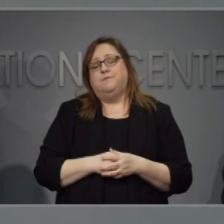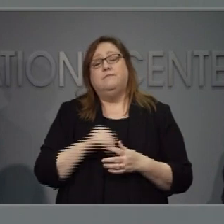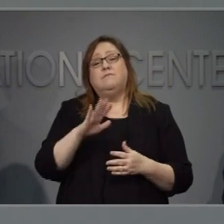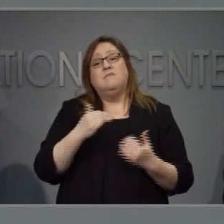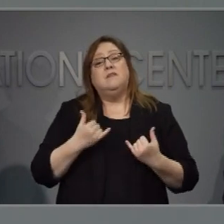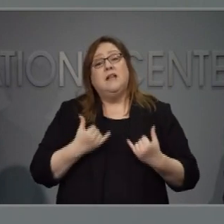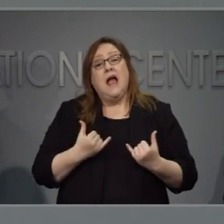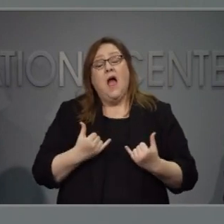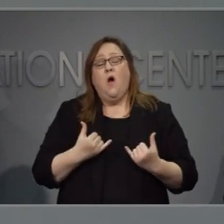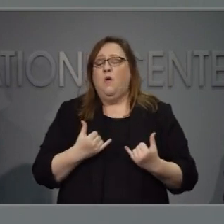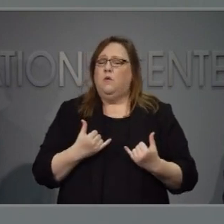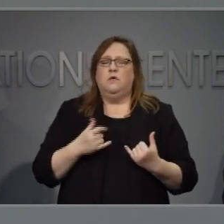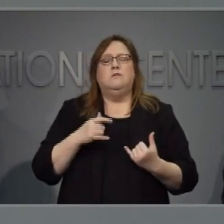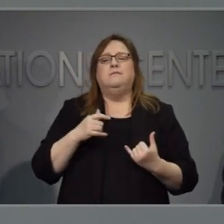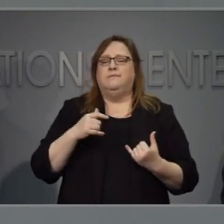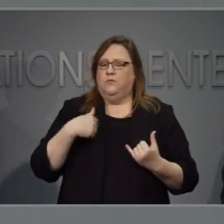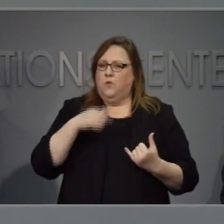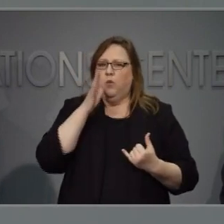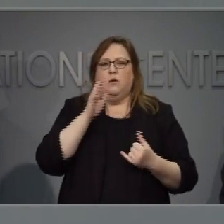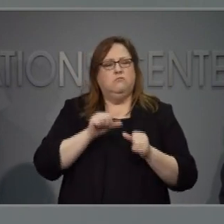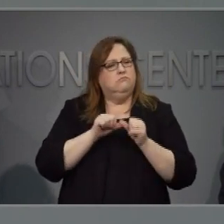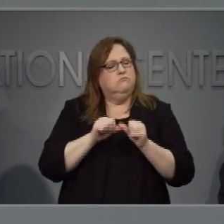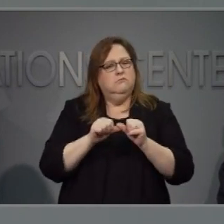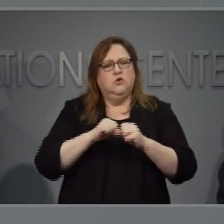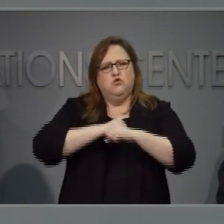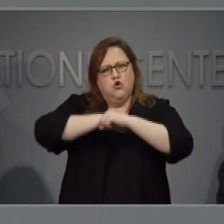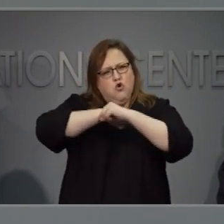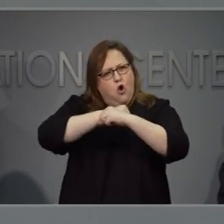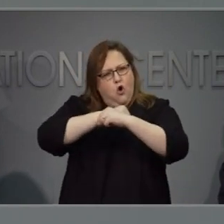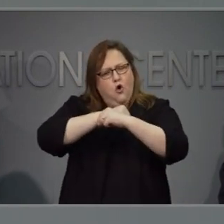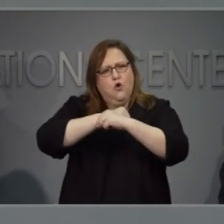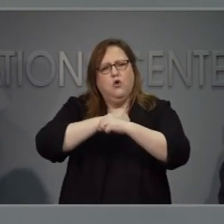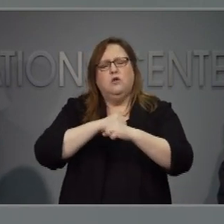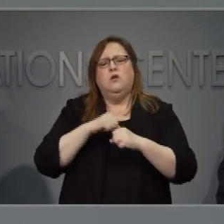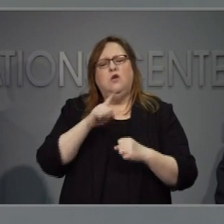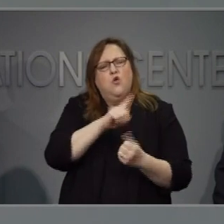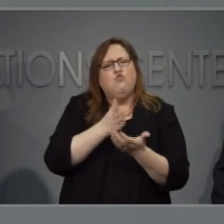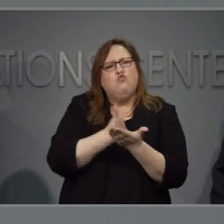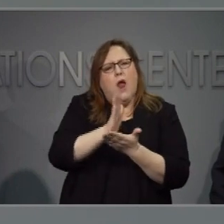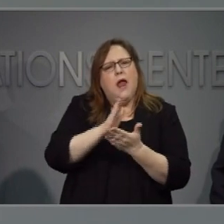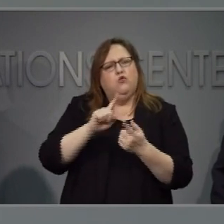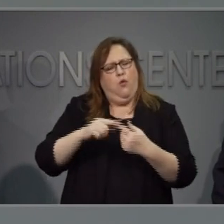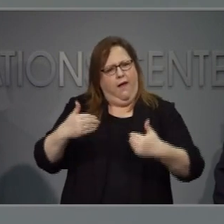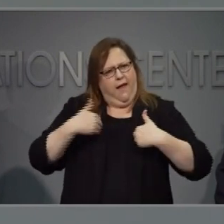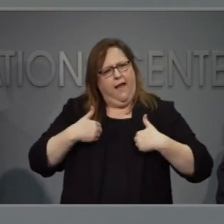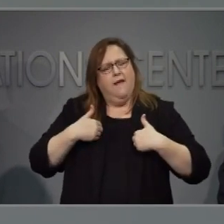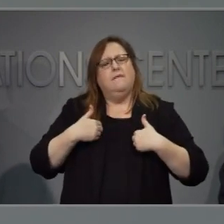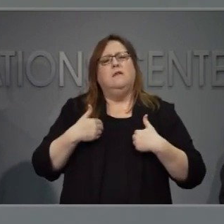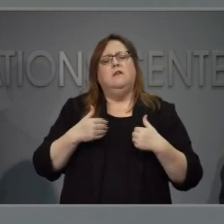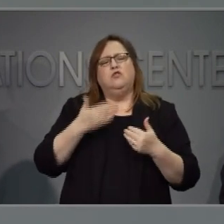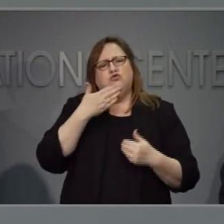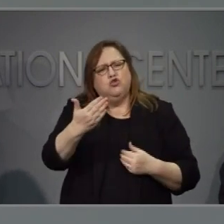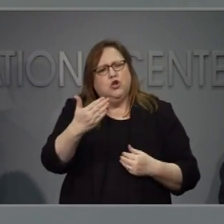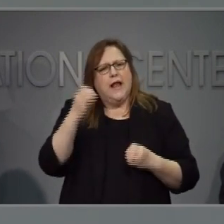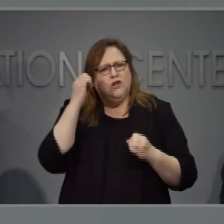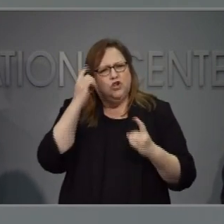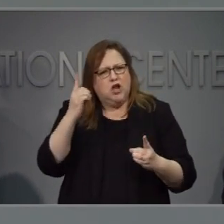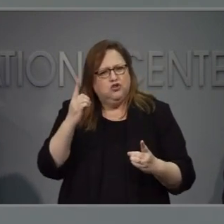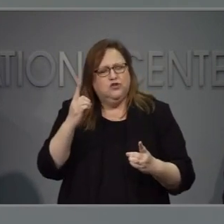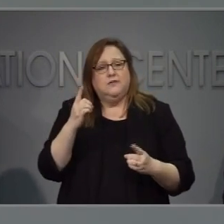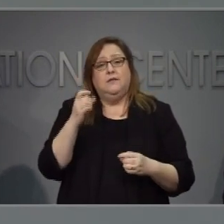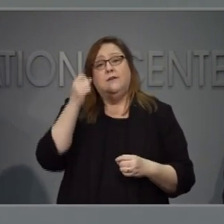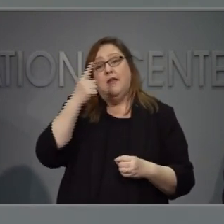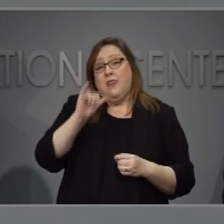guard and maintain the right of a sound basic education for every child in our